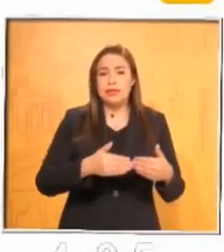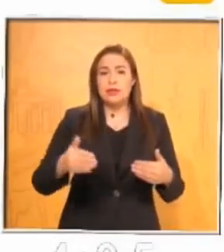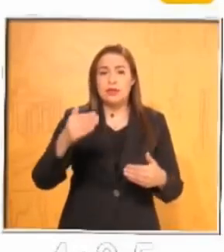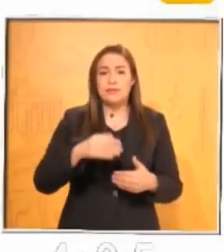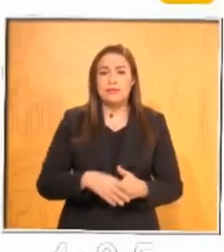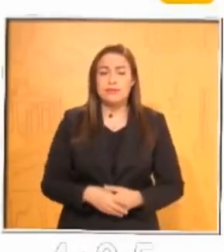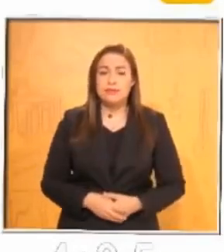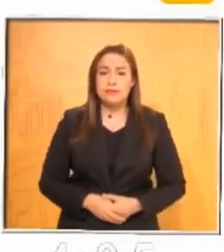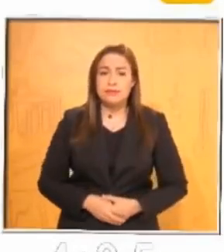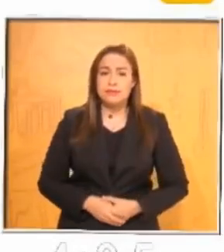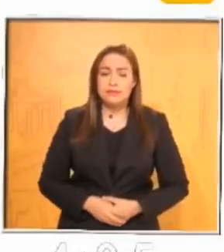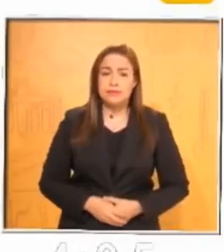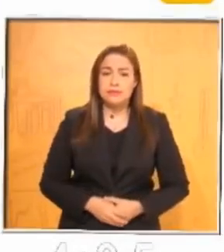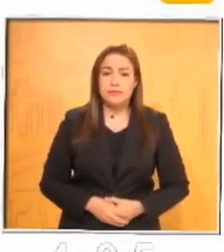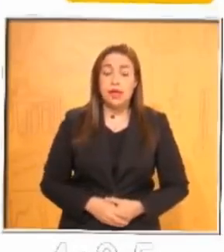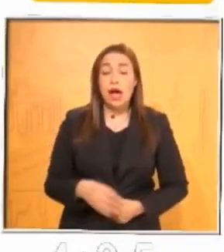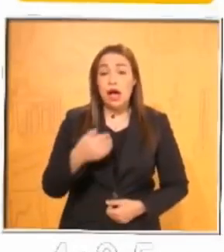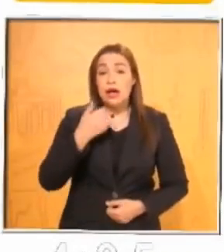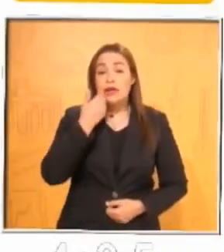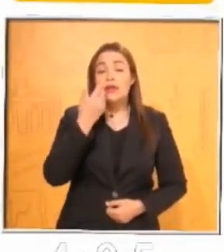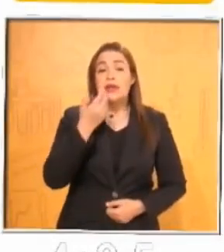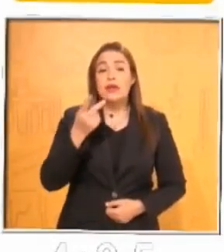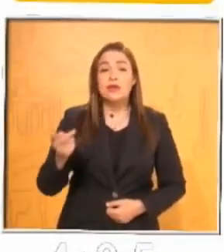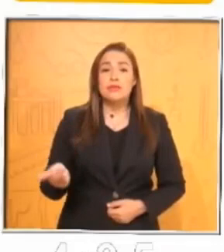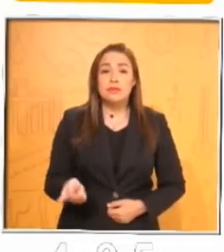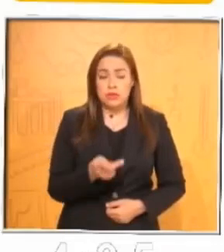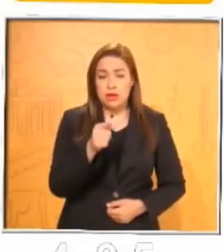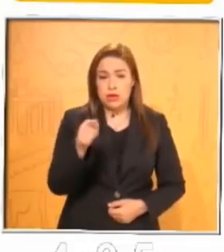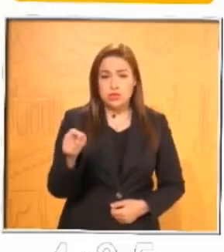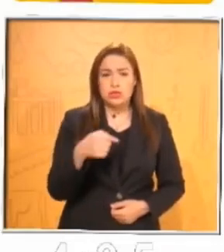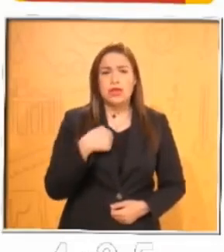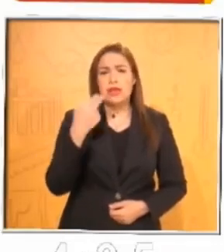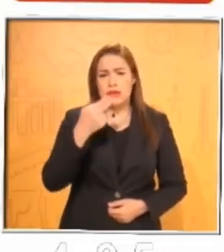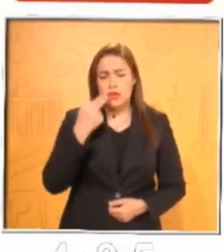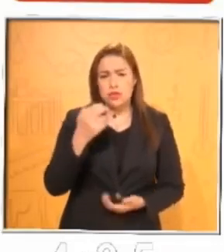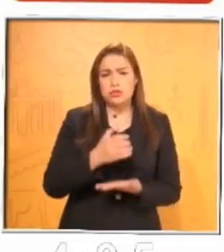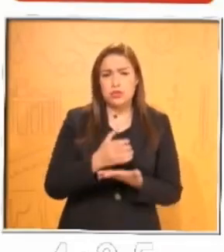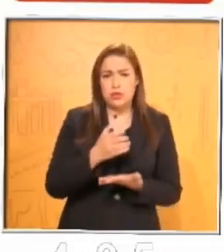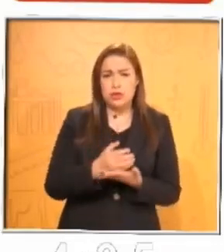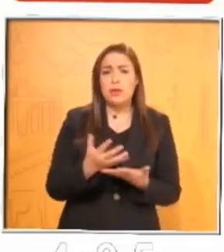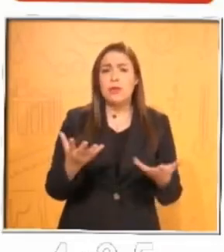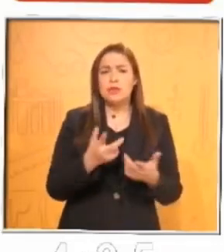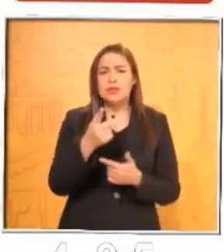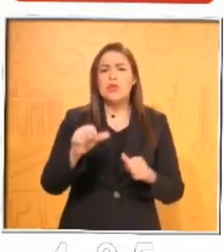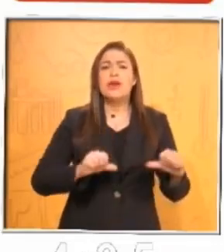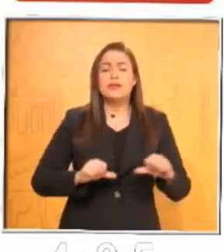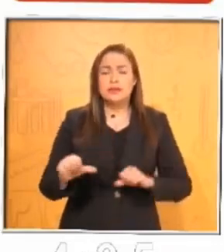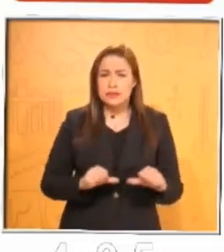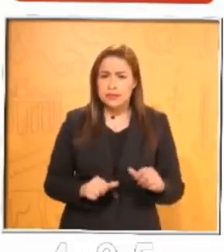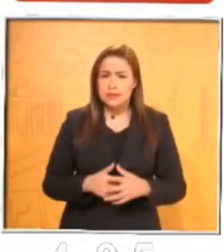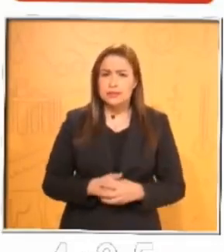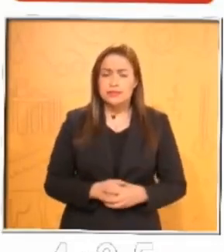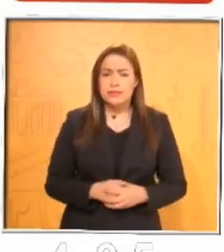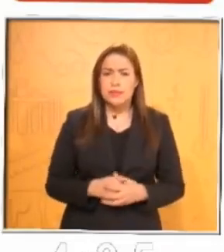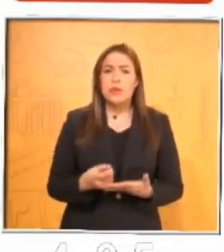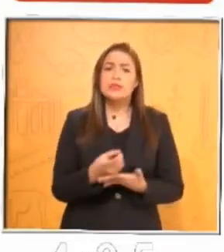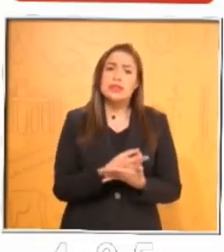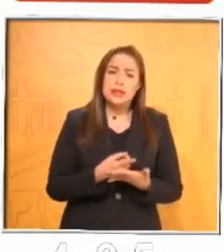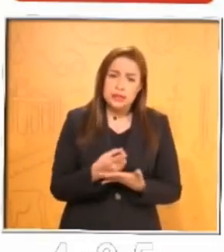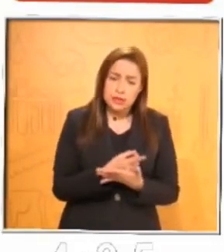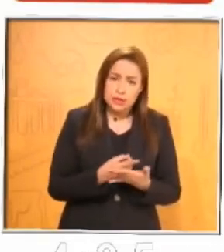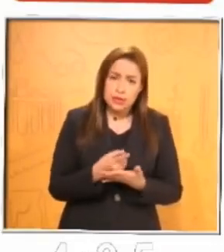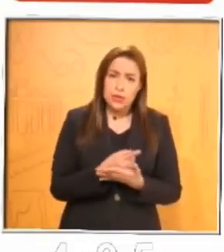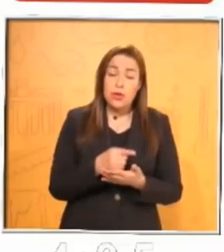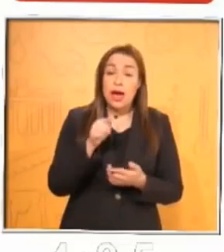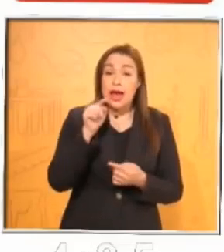Now, I'm going to ask you to use your notebook and write this activity. You're going to draw your favorite